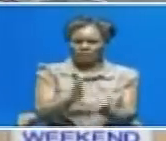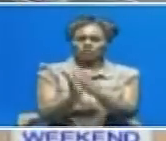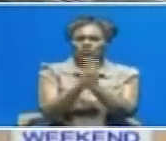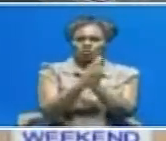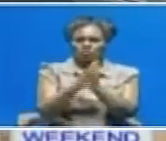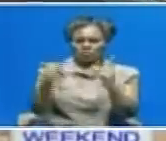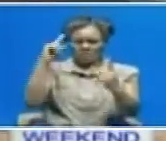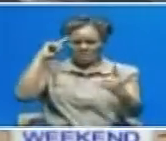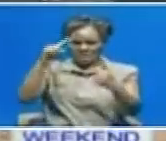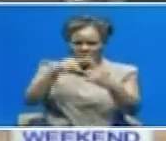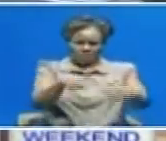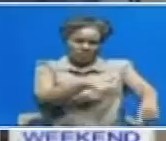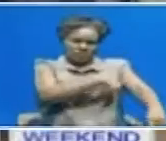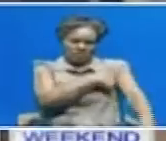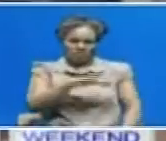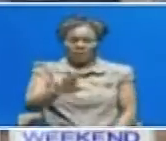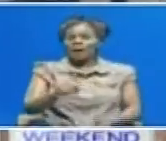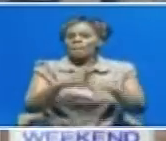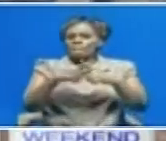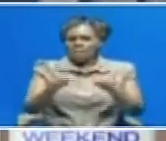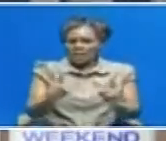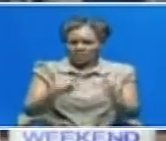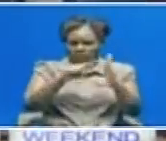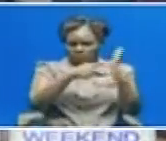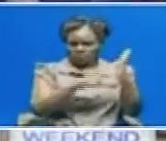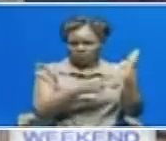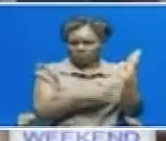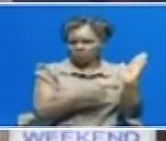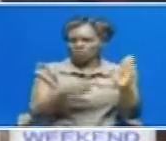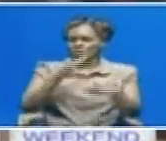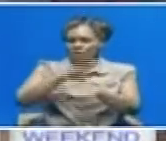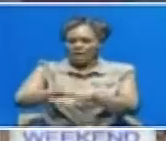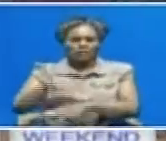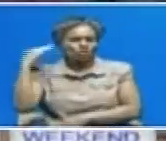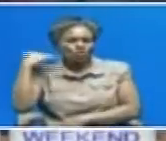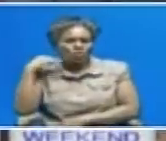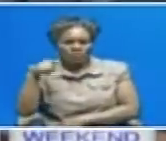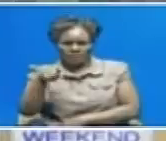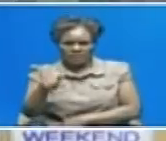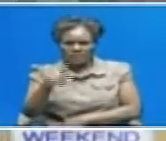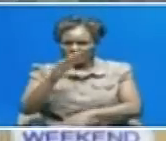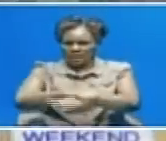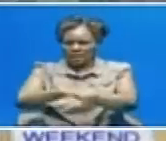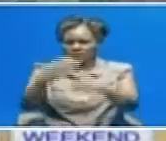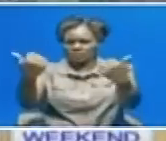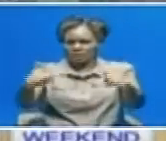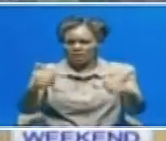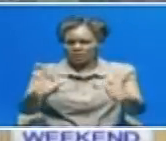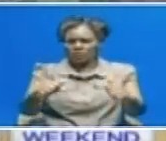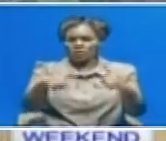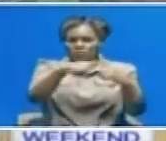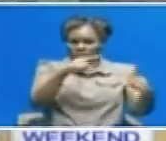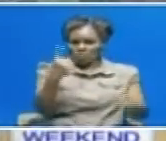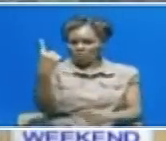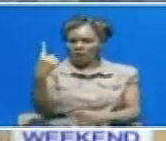attack was targeting chiefs in the area. However, details unmasking the attackers and their intentions are still scanty. The attack comes a